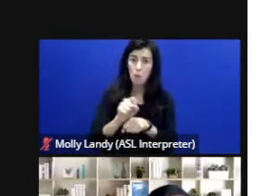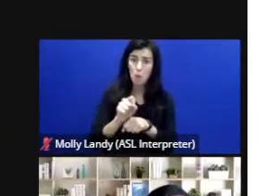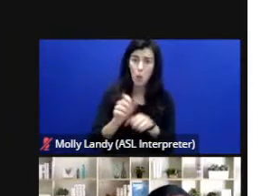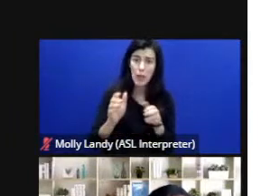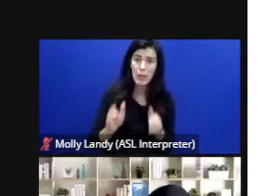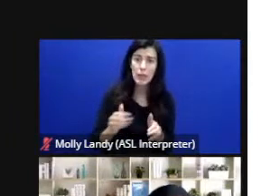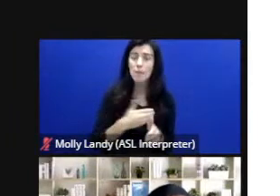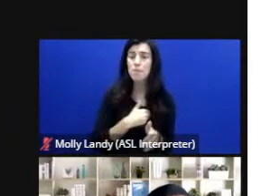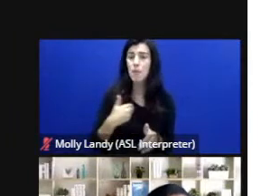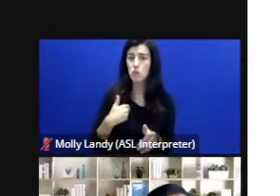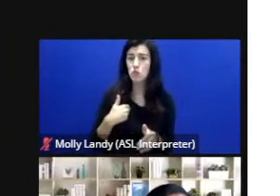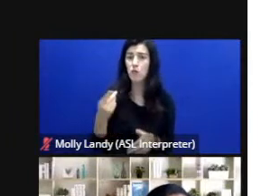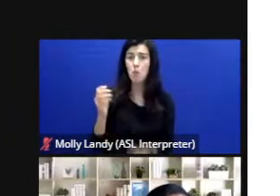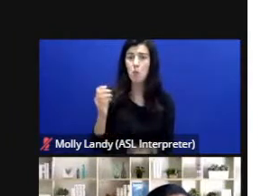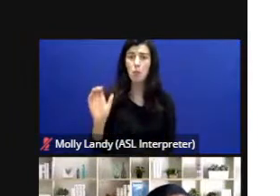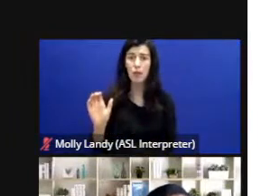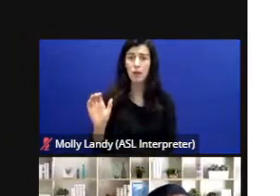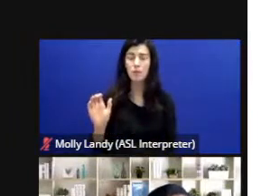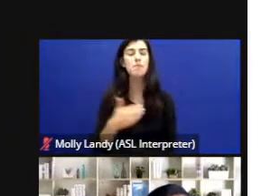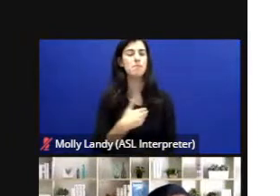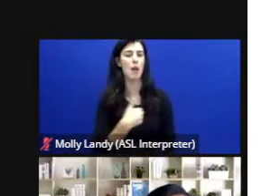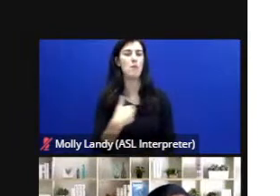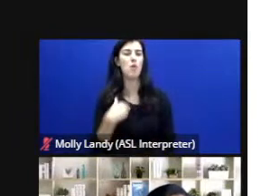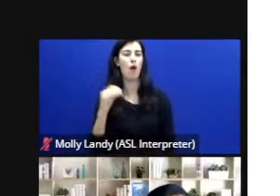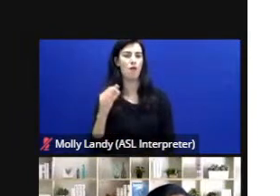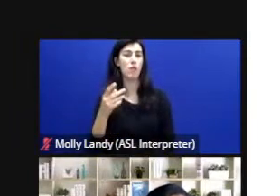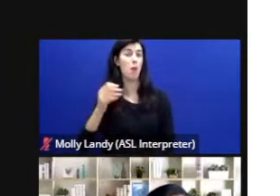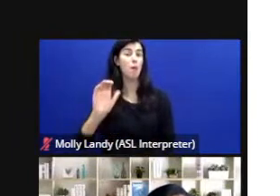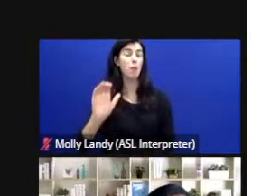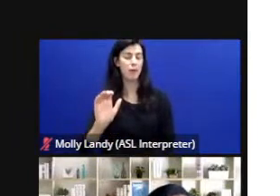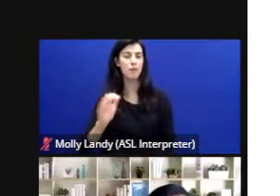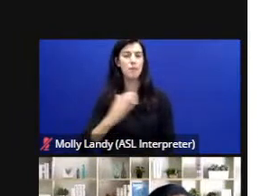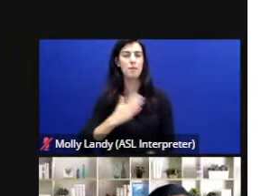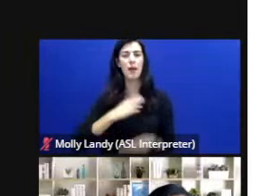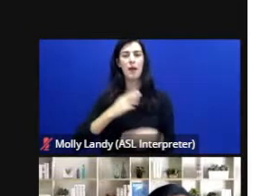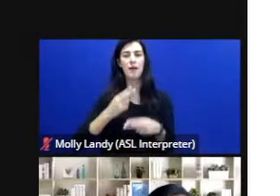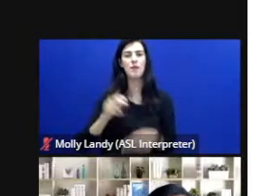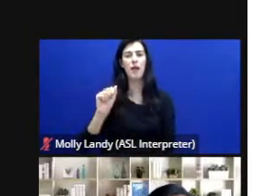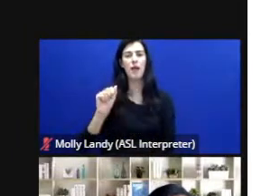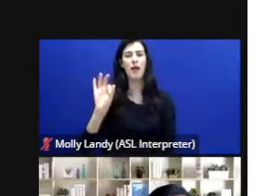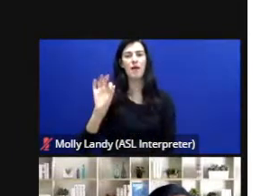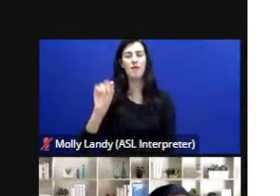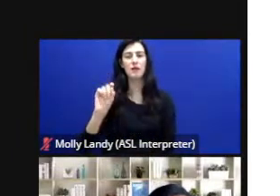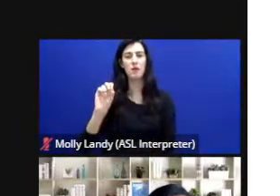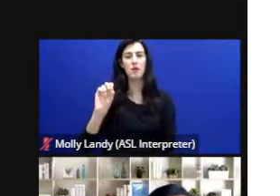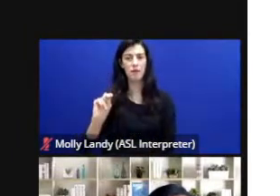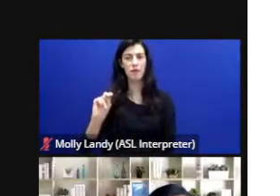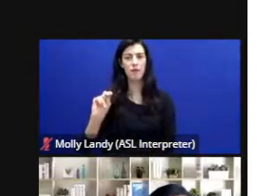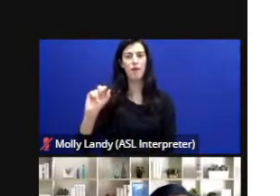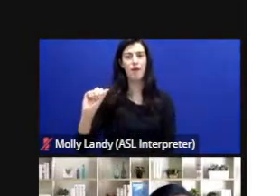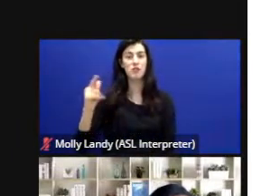public. I'm a member of the public, and my name is Afton Virgiano.